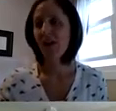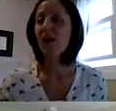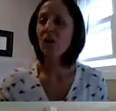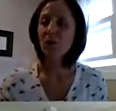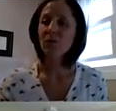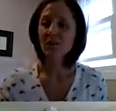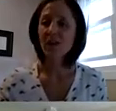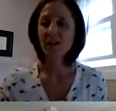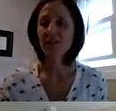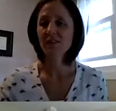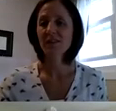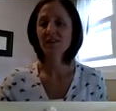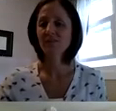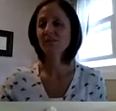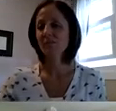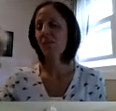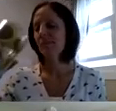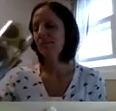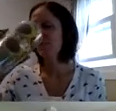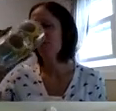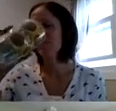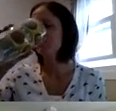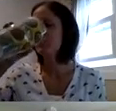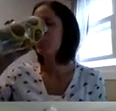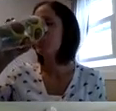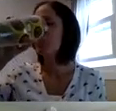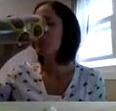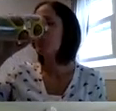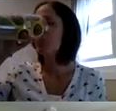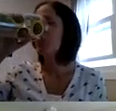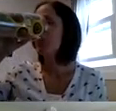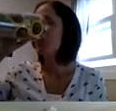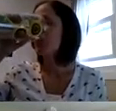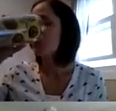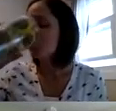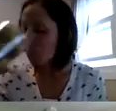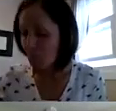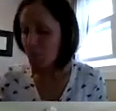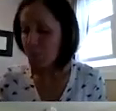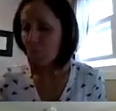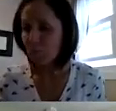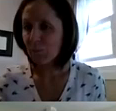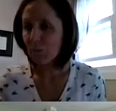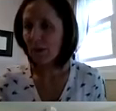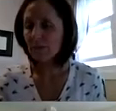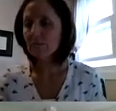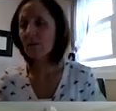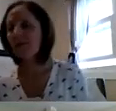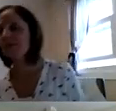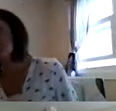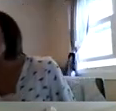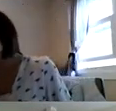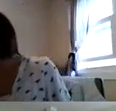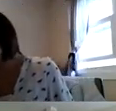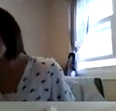audited, you know, even though we're going to be asking for percentages, you definitely, each organization who receives a